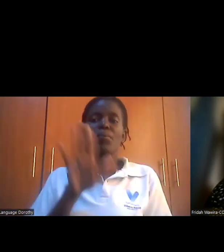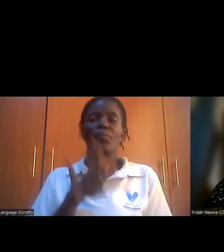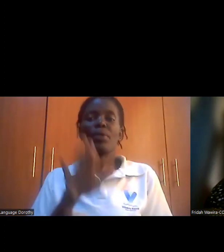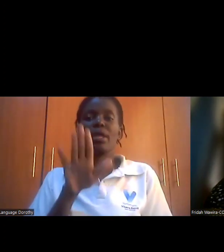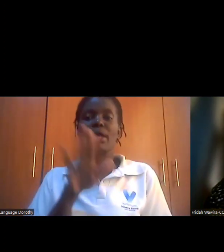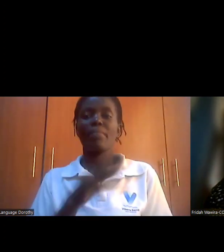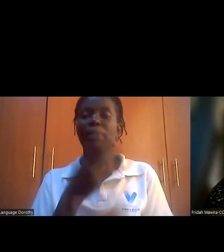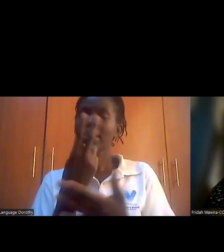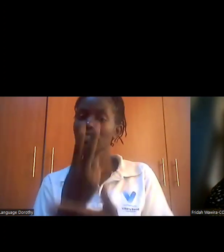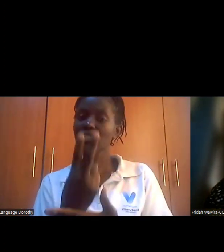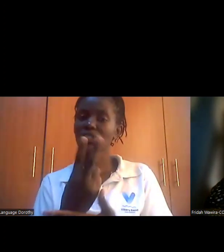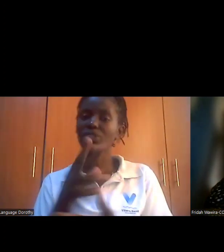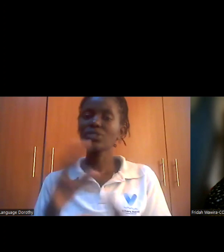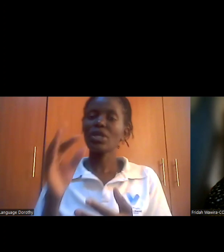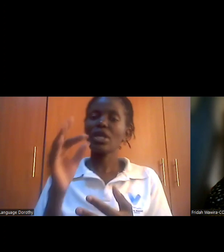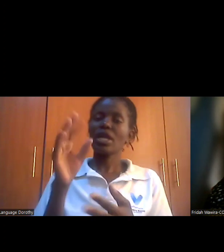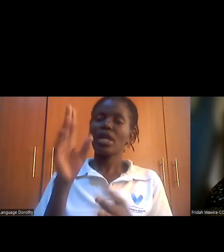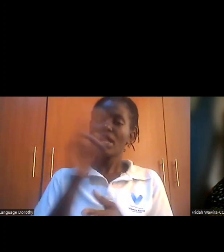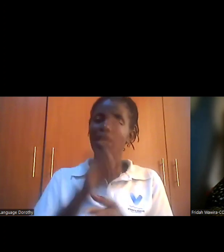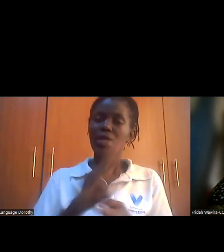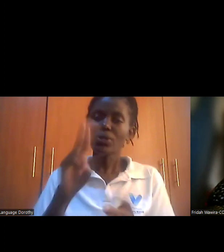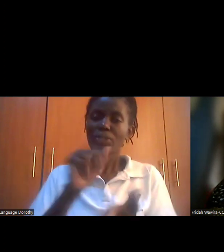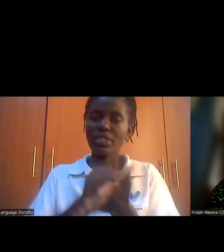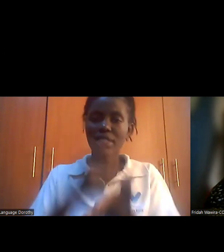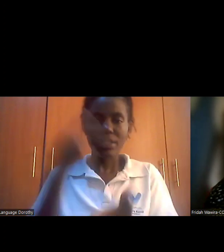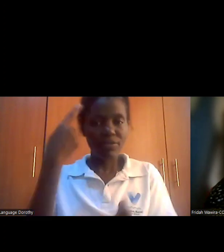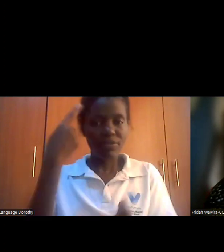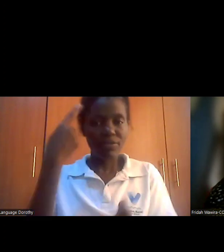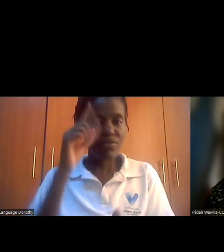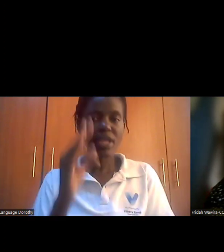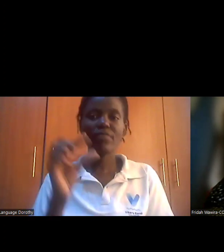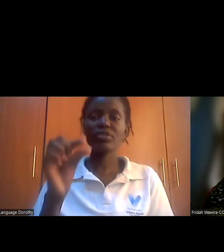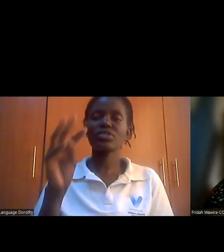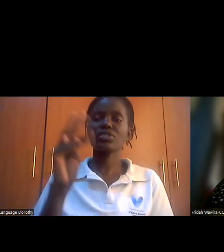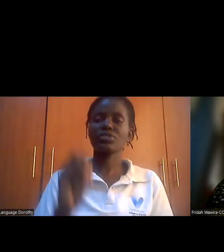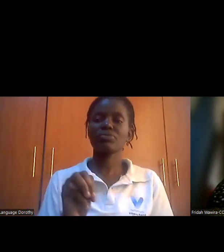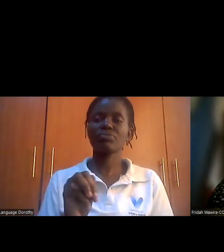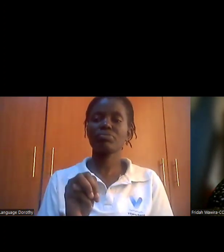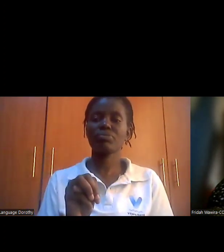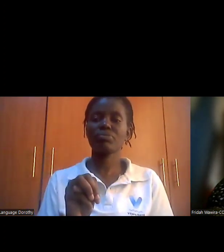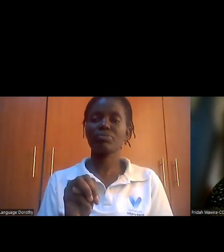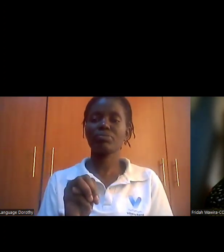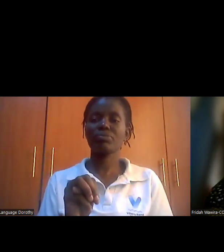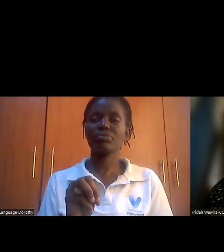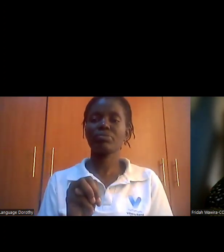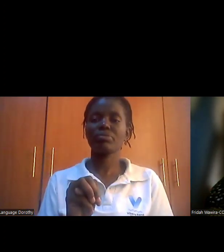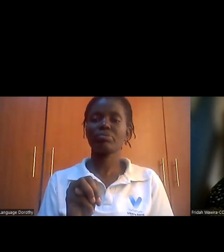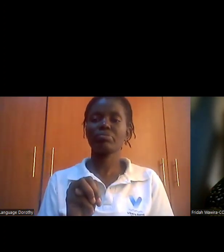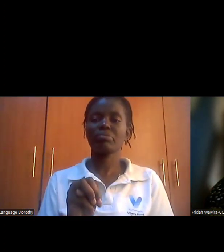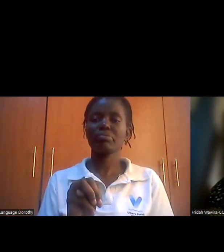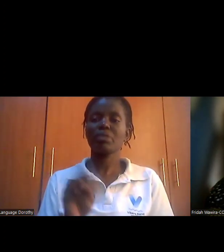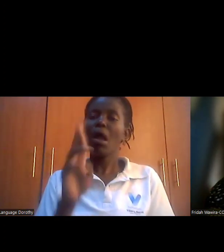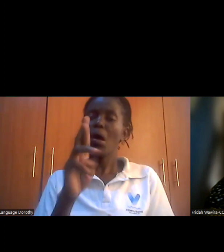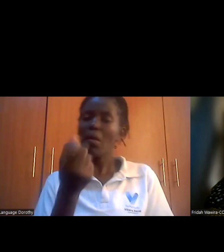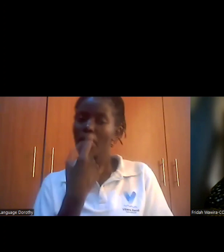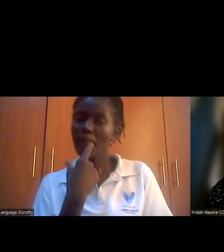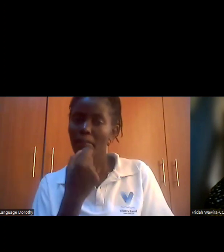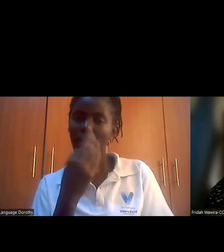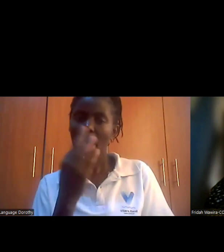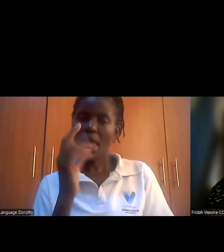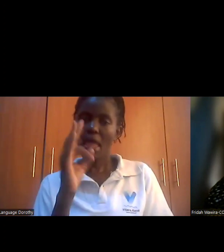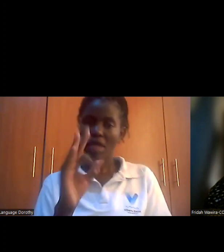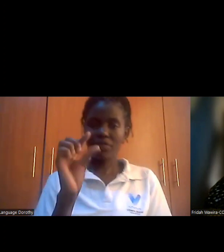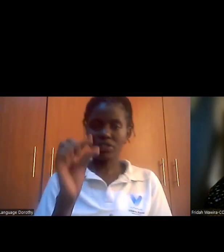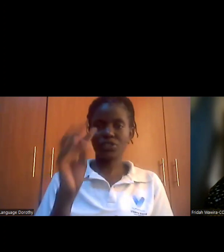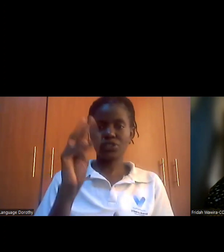the health supplies to perform the Kisasa type or the medicalized FGM. Thank you very much, Frida. I think that